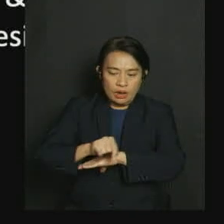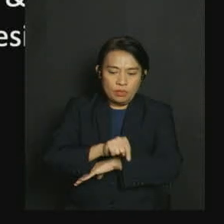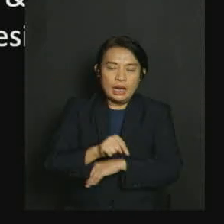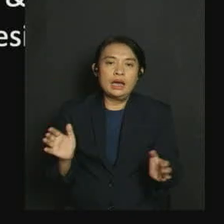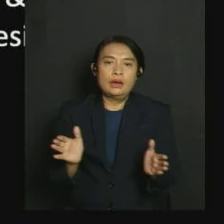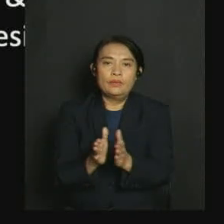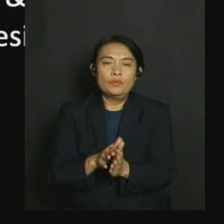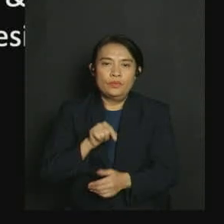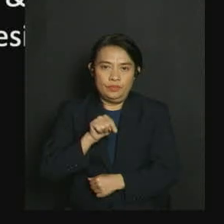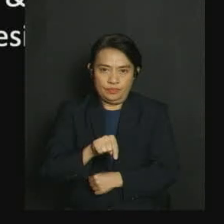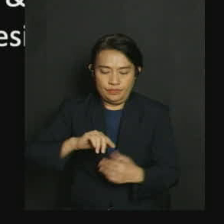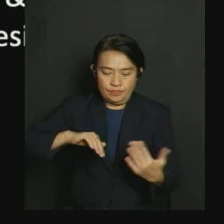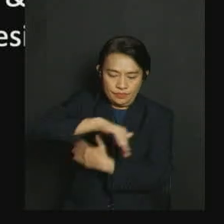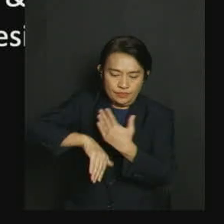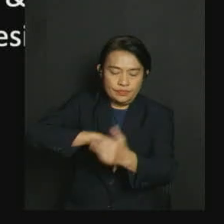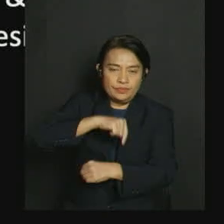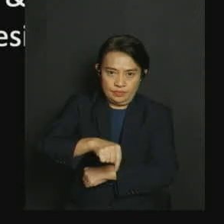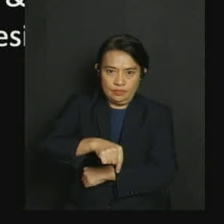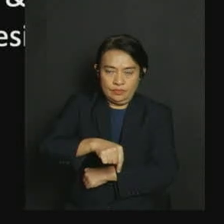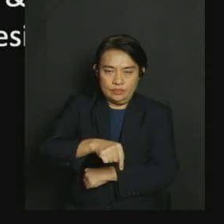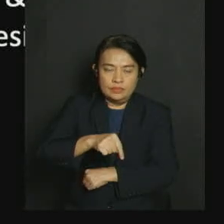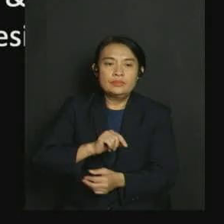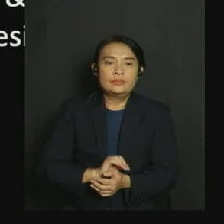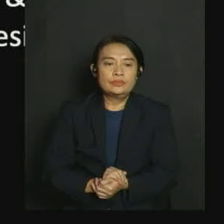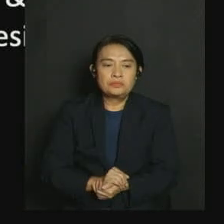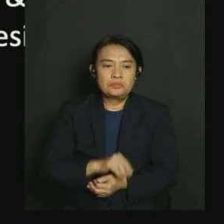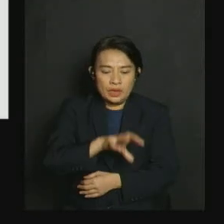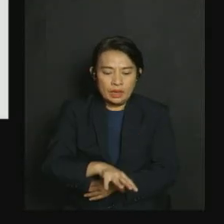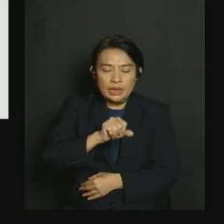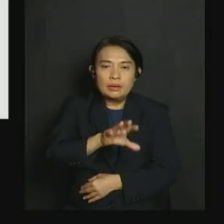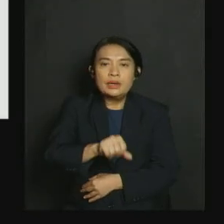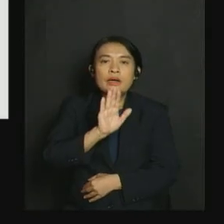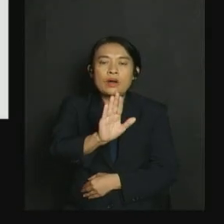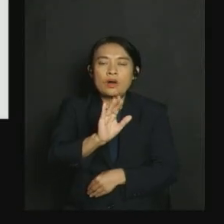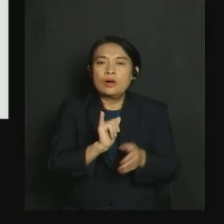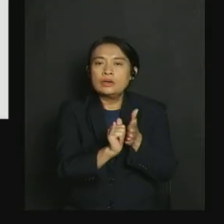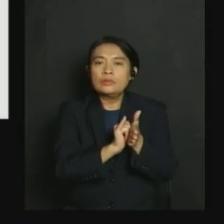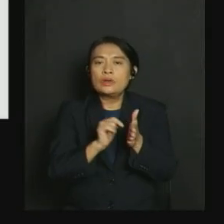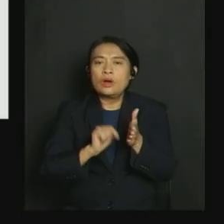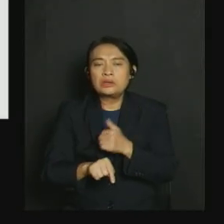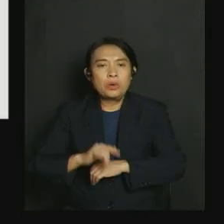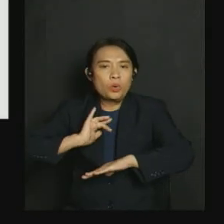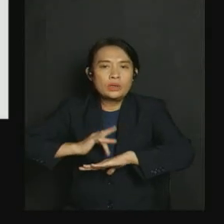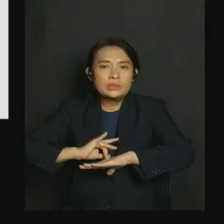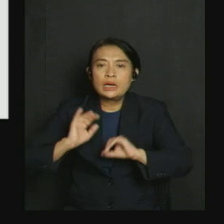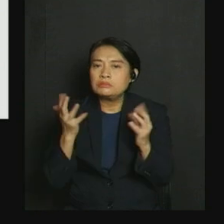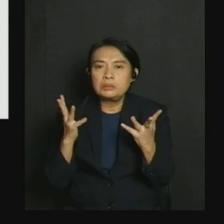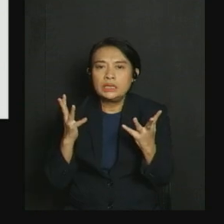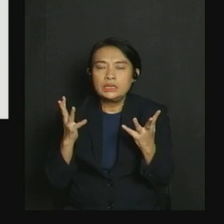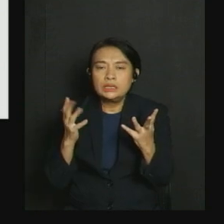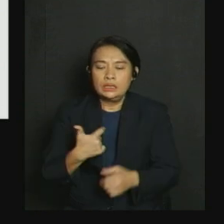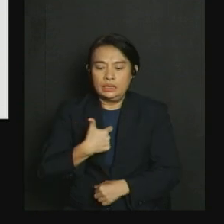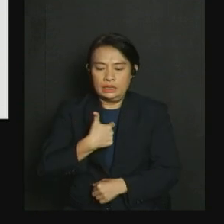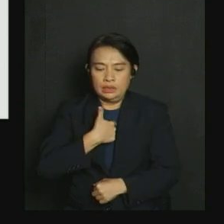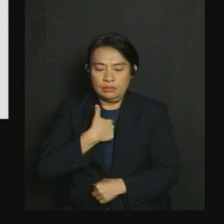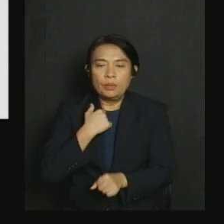lacking in pretty much every city, but particularly in New York at that time. Worked for, I think, just